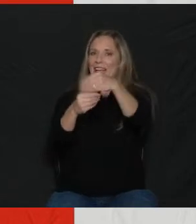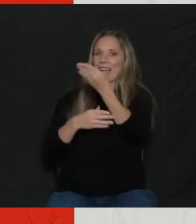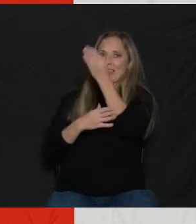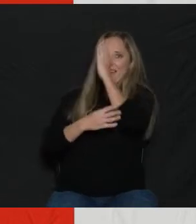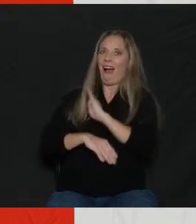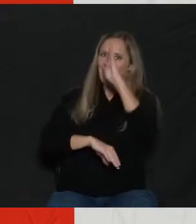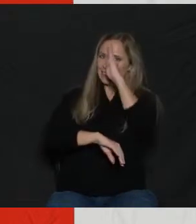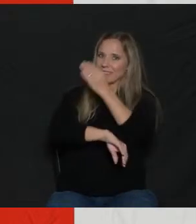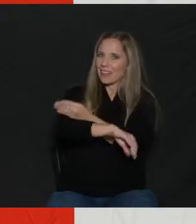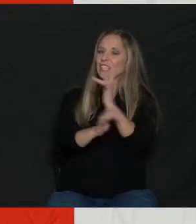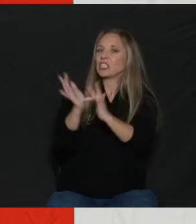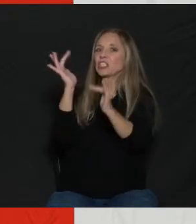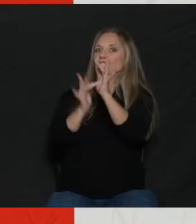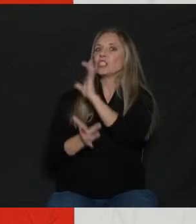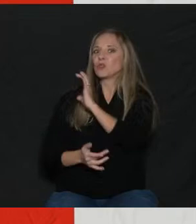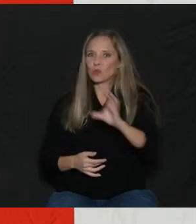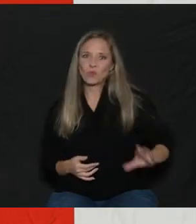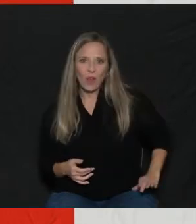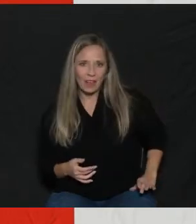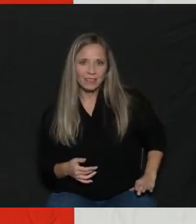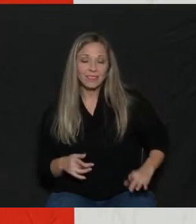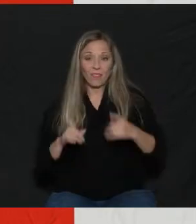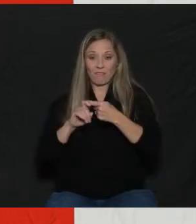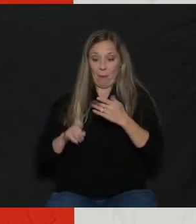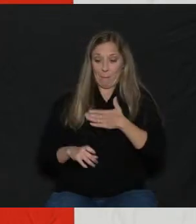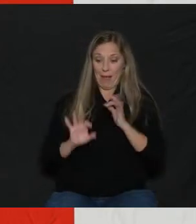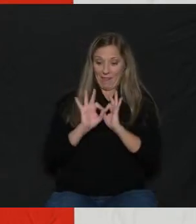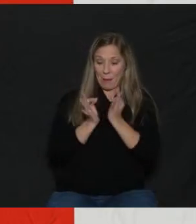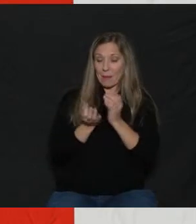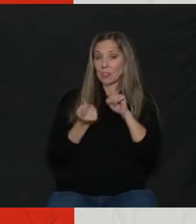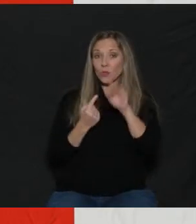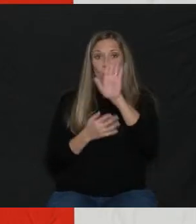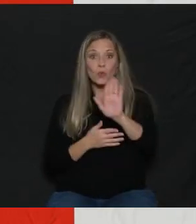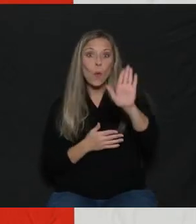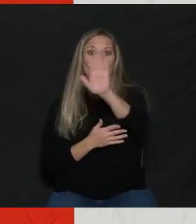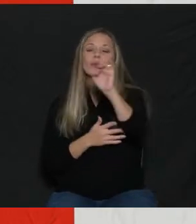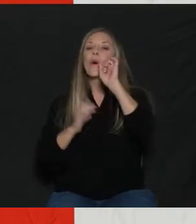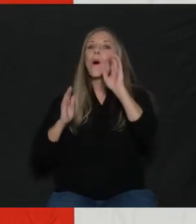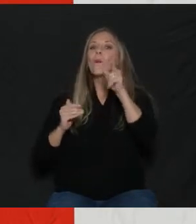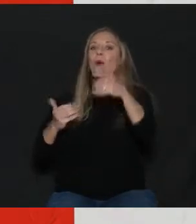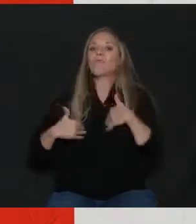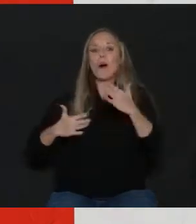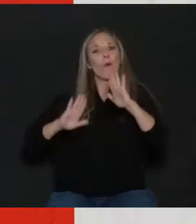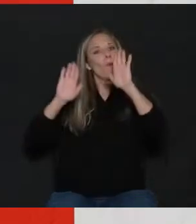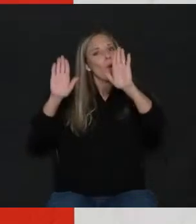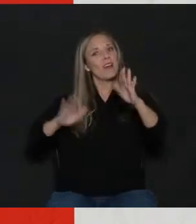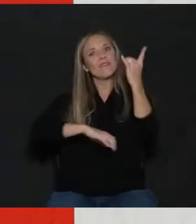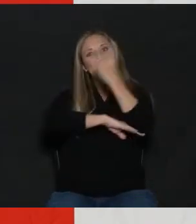from our family to yours, I hope you have a wonderful day. Merry Christmas to you.